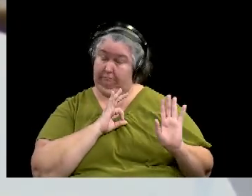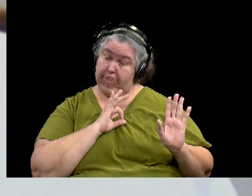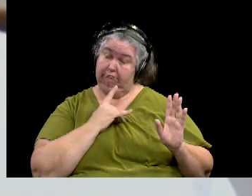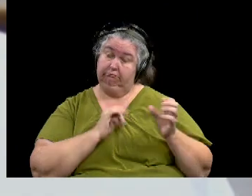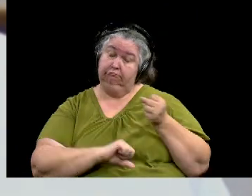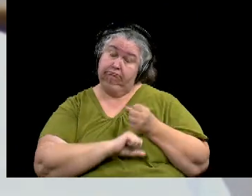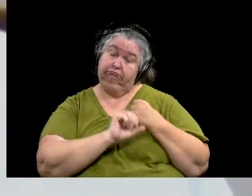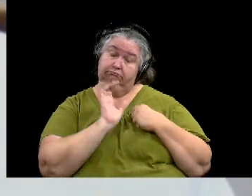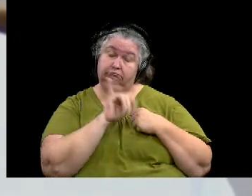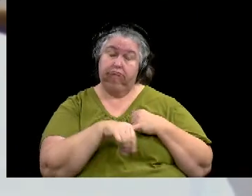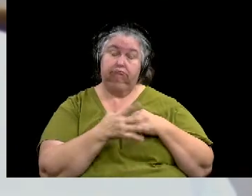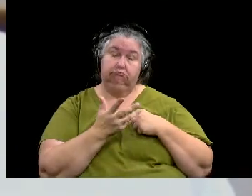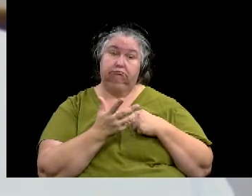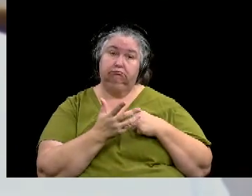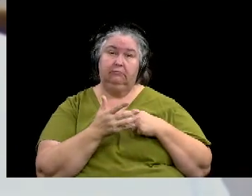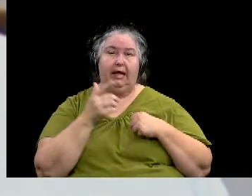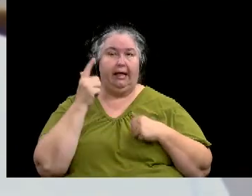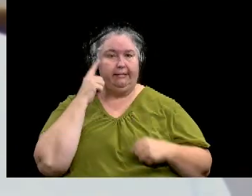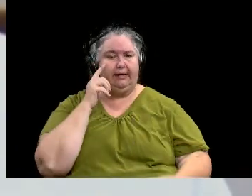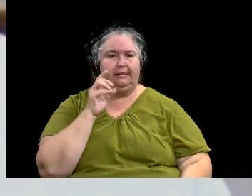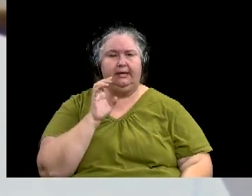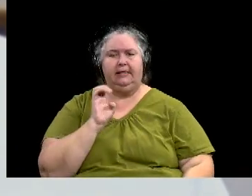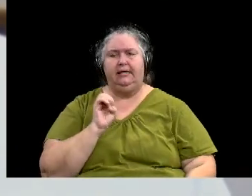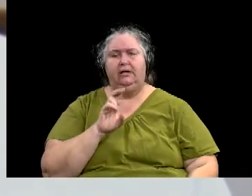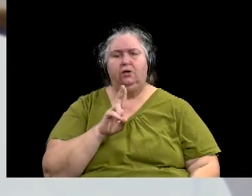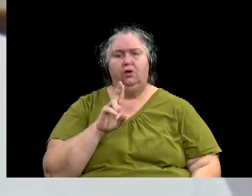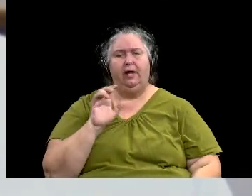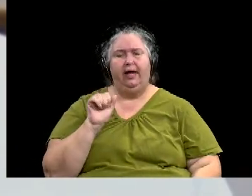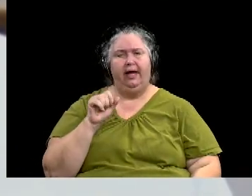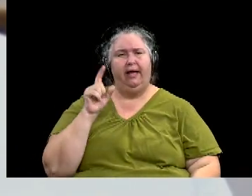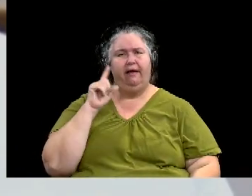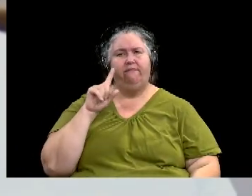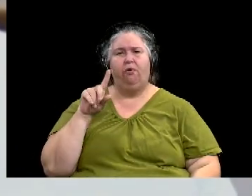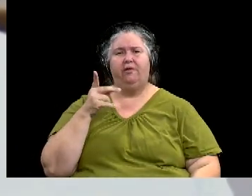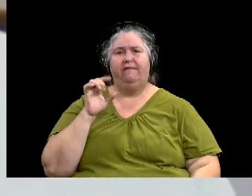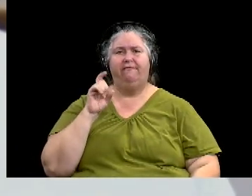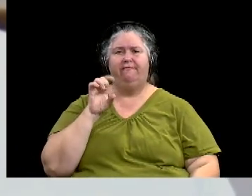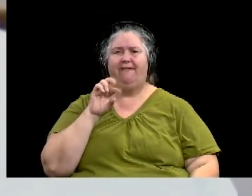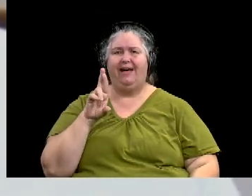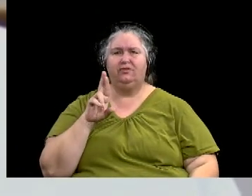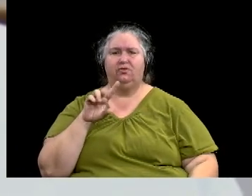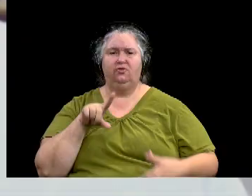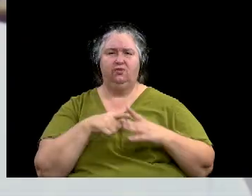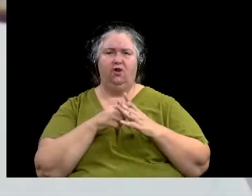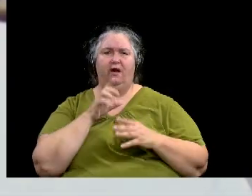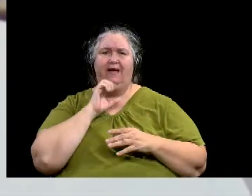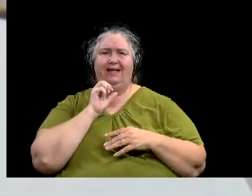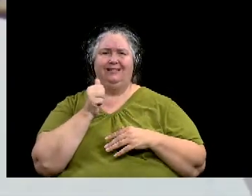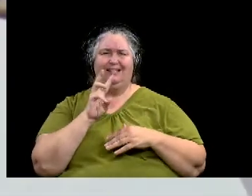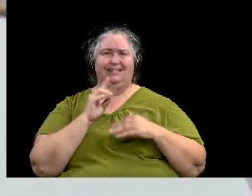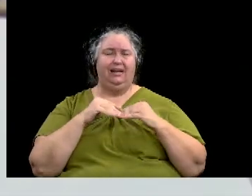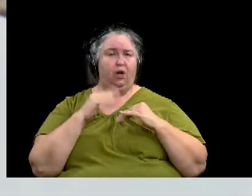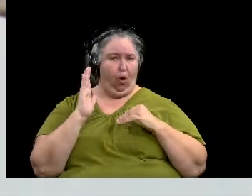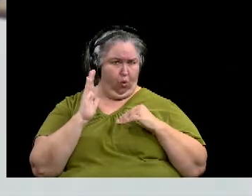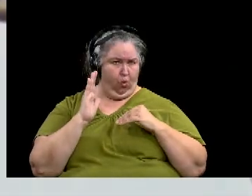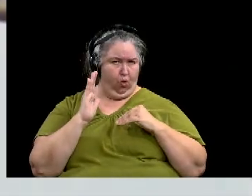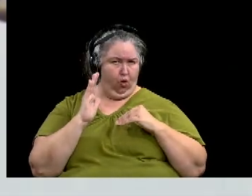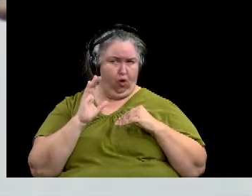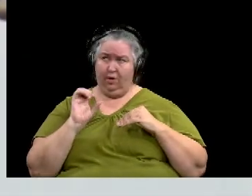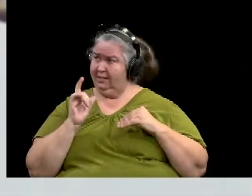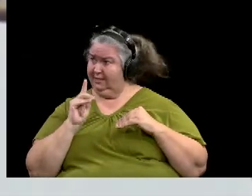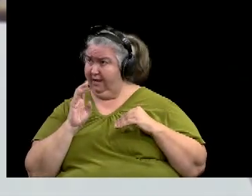EUA for the Pfizer vaccine starts at 16 years old or older. Stephanie, just shake your head no if I'm wrong on that. 16 years old and